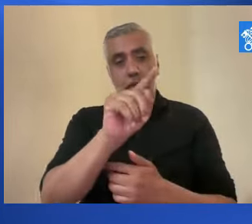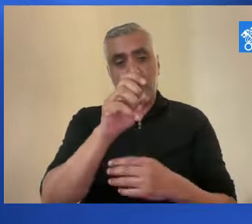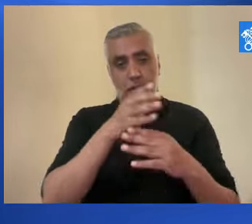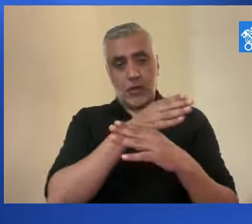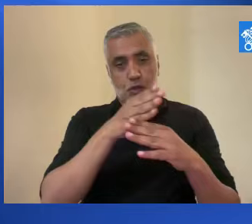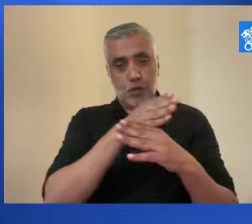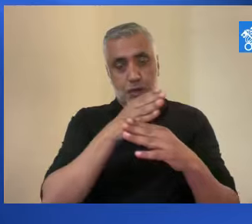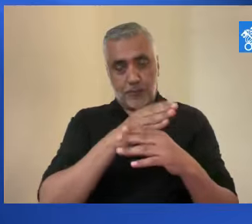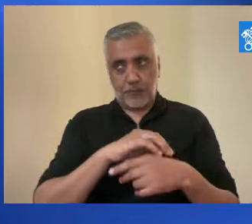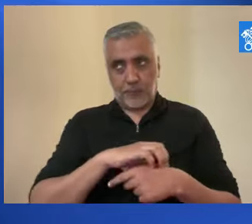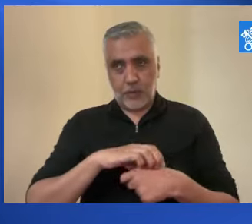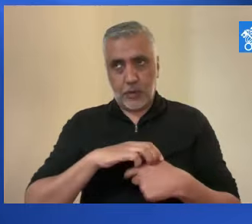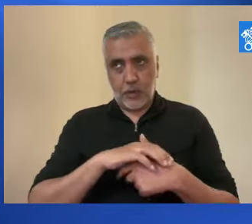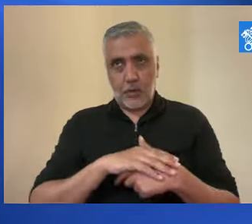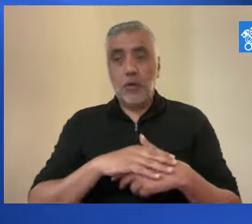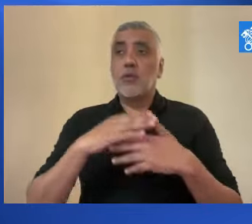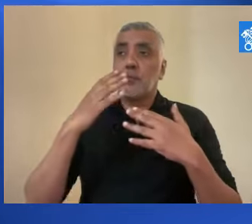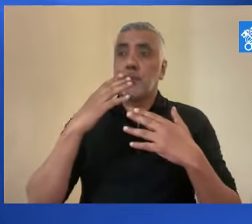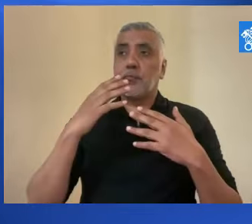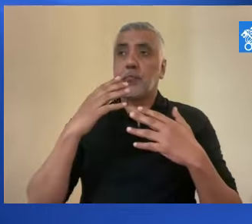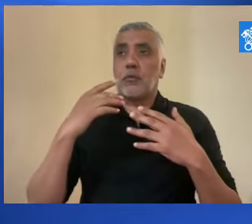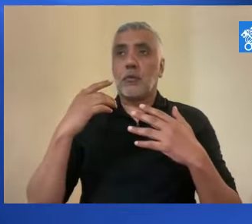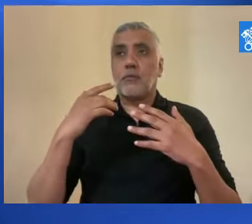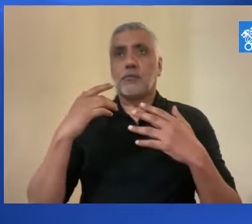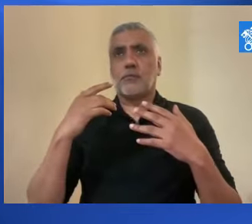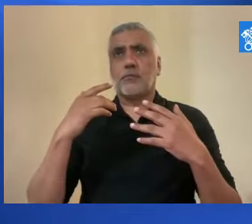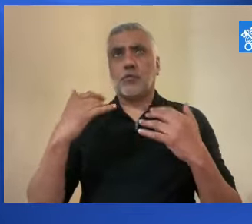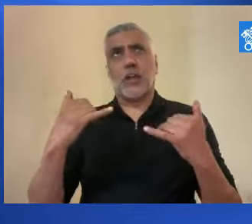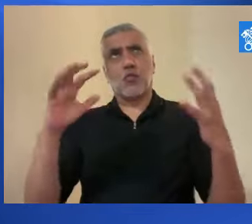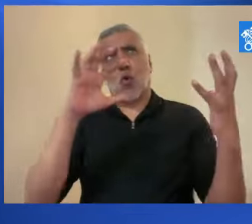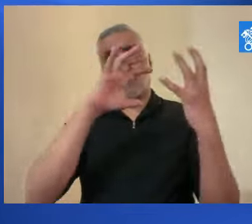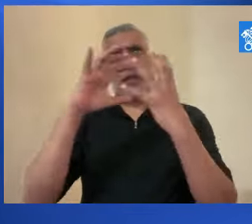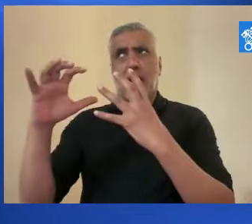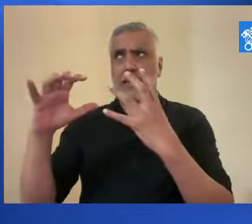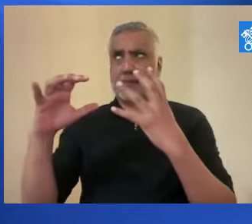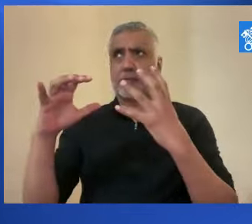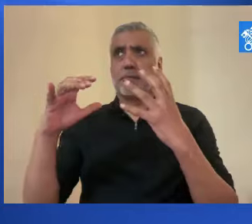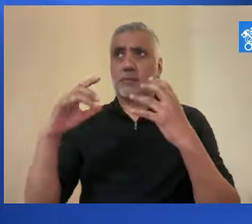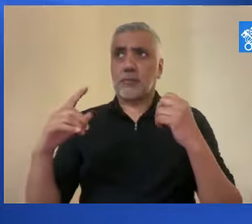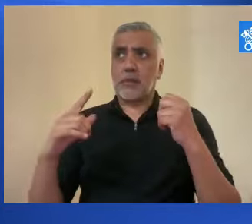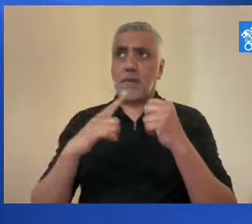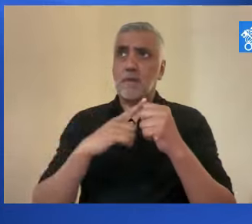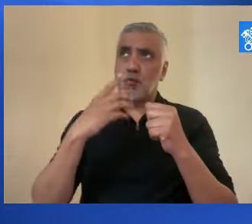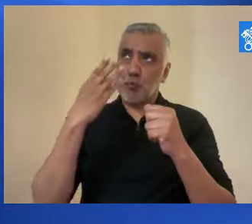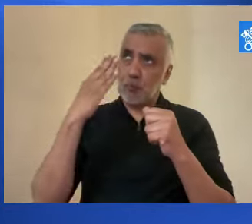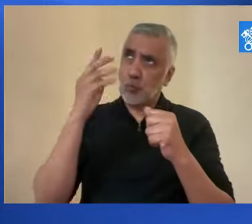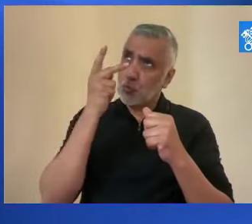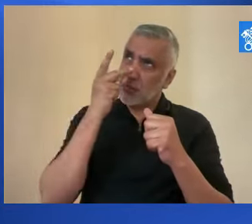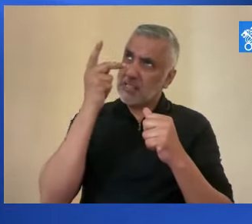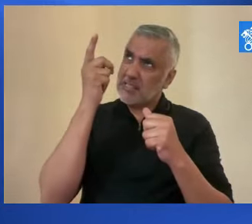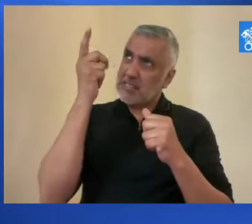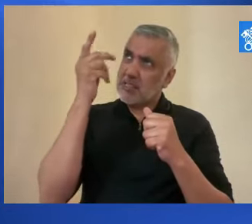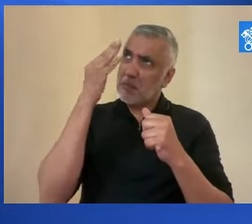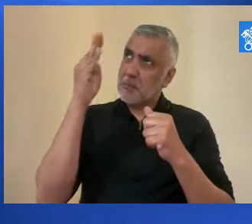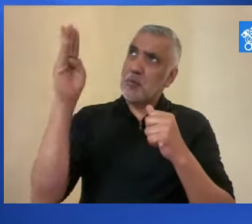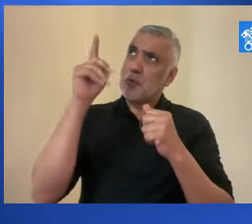until not very long ago. Now, the first bits of blue in the sky can be seen. So hopefully that bodes well for today's